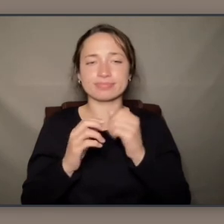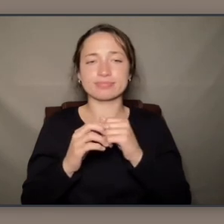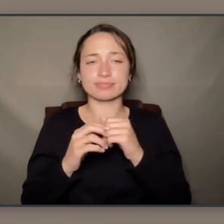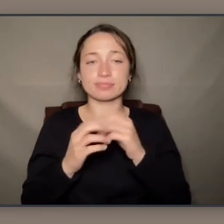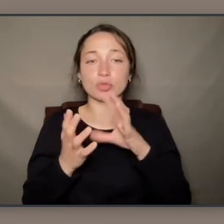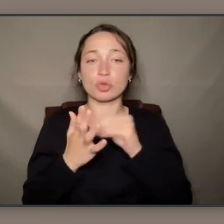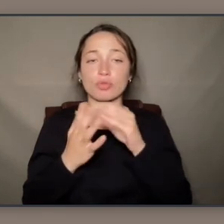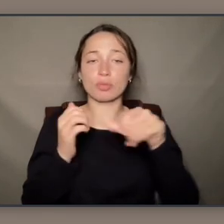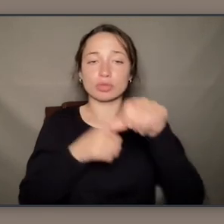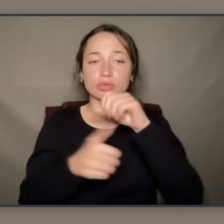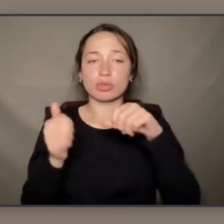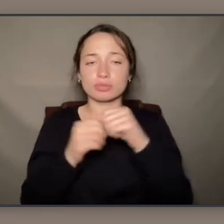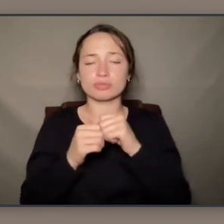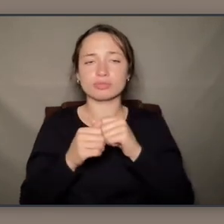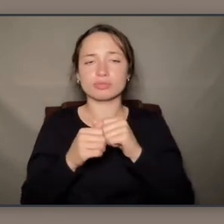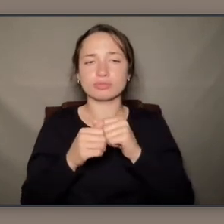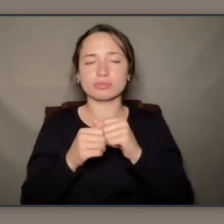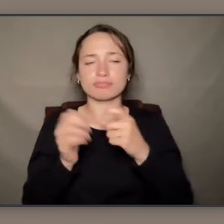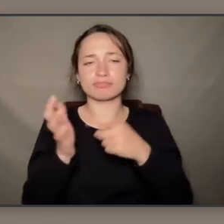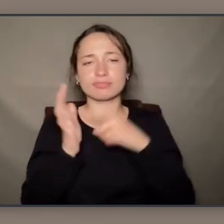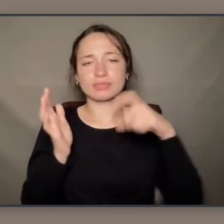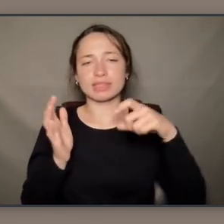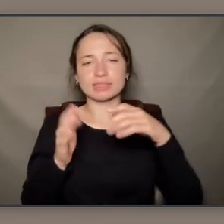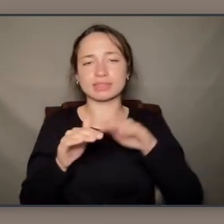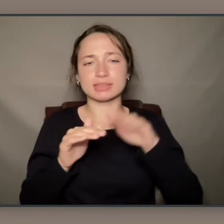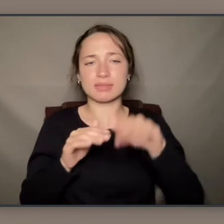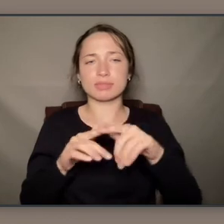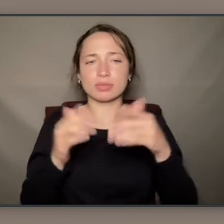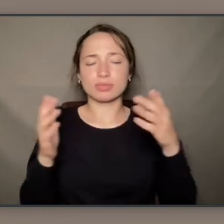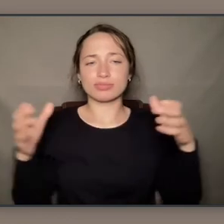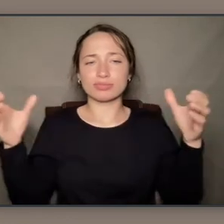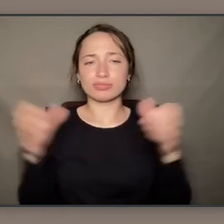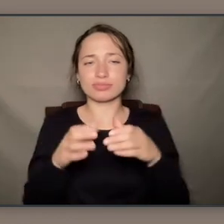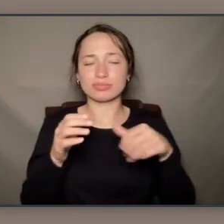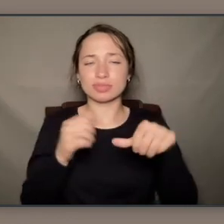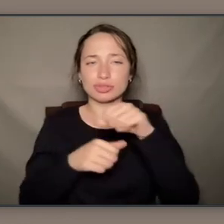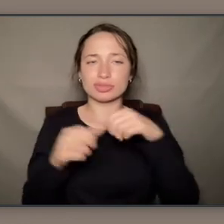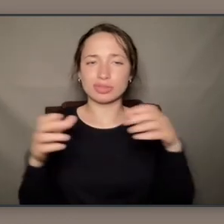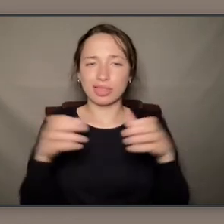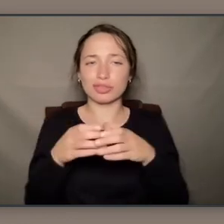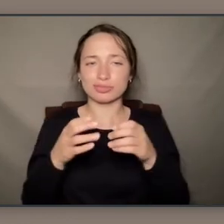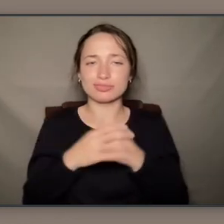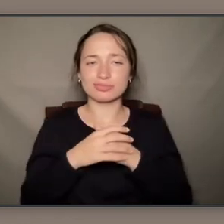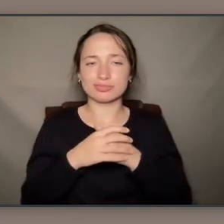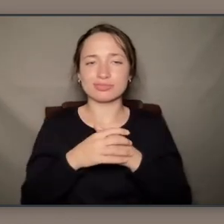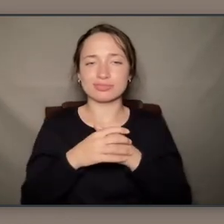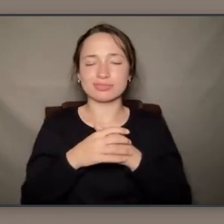and learning from one another is a necessary step to bring people together.